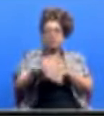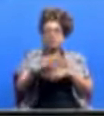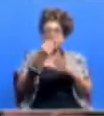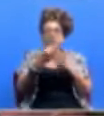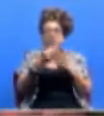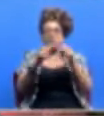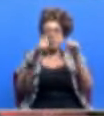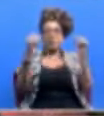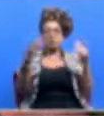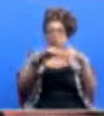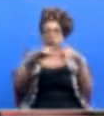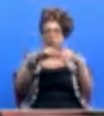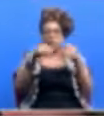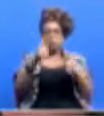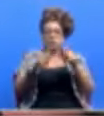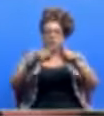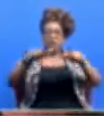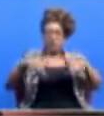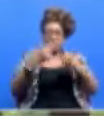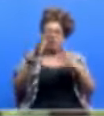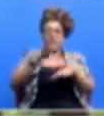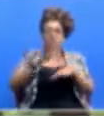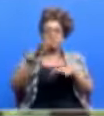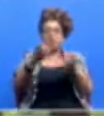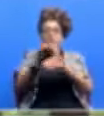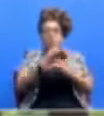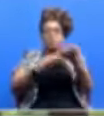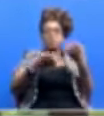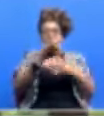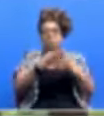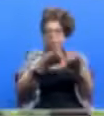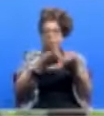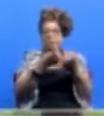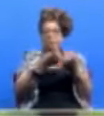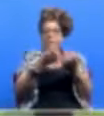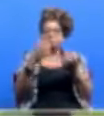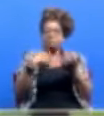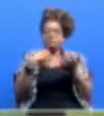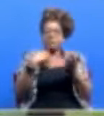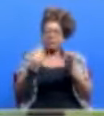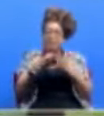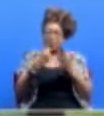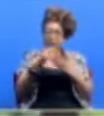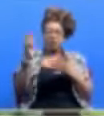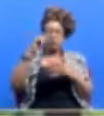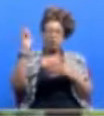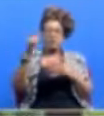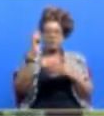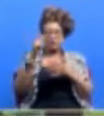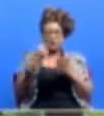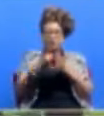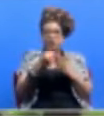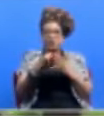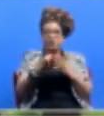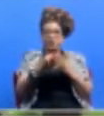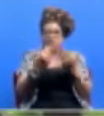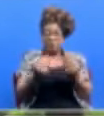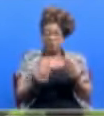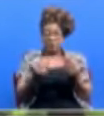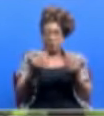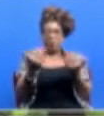the dollar, which they claim is affecting the economy. Mambo ya dhamani ya pesa ya Kenya ya shilingi kwa wakati